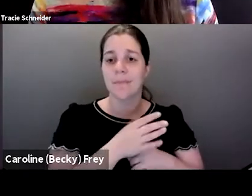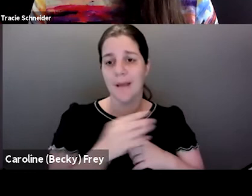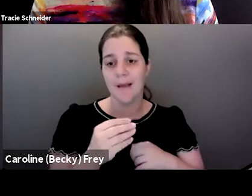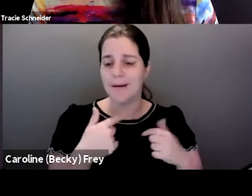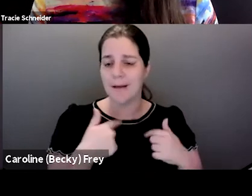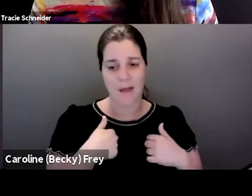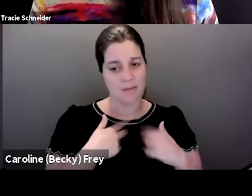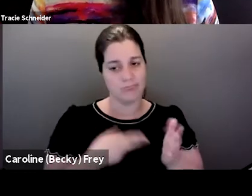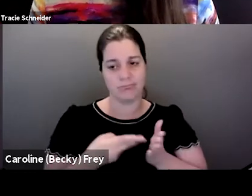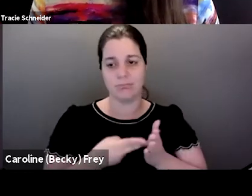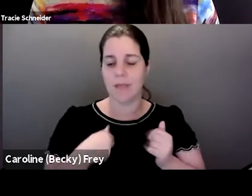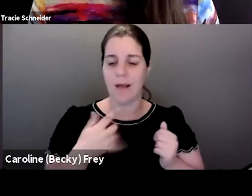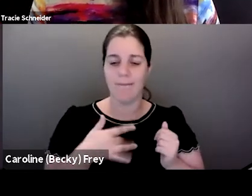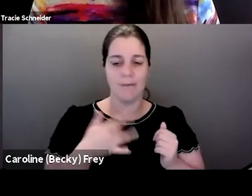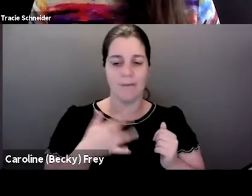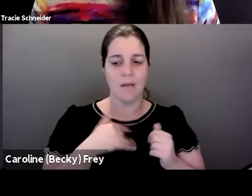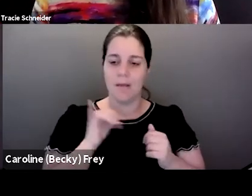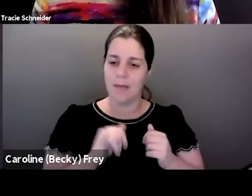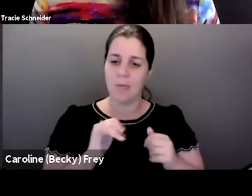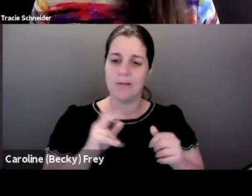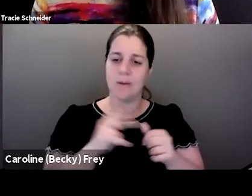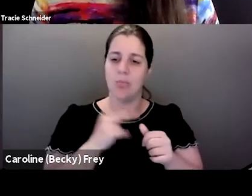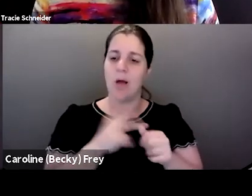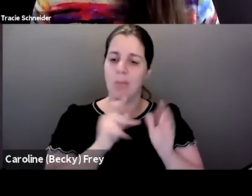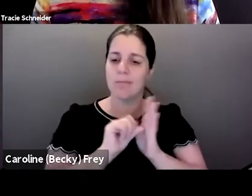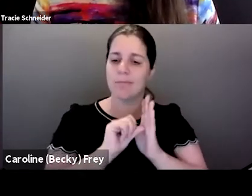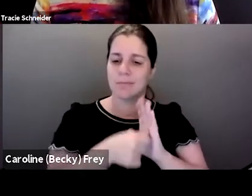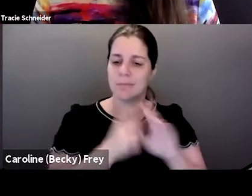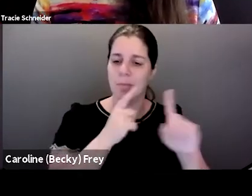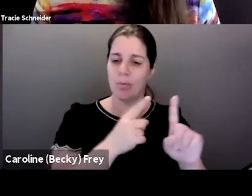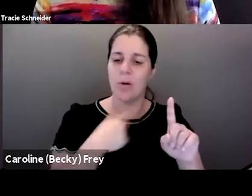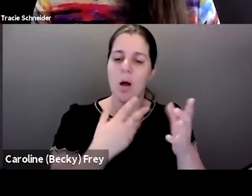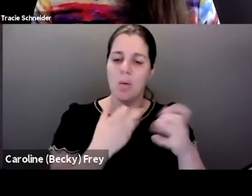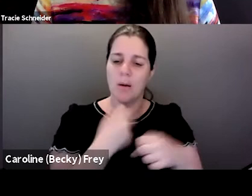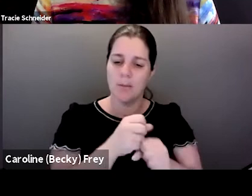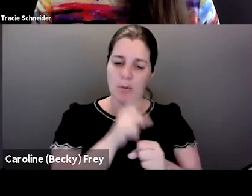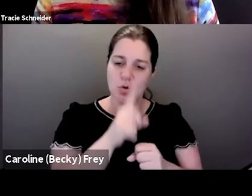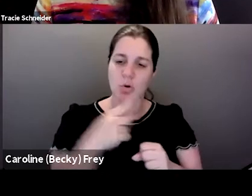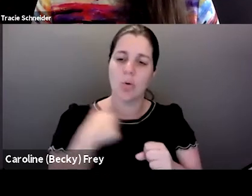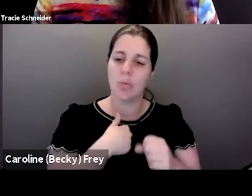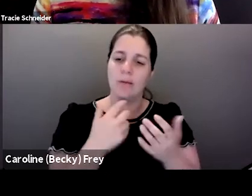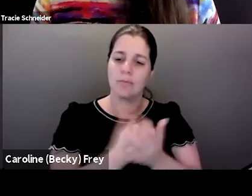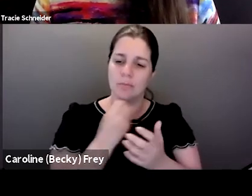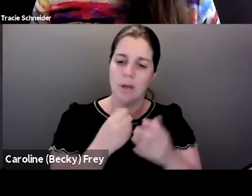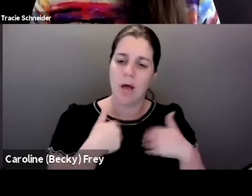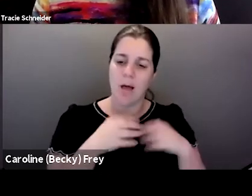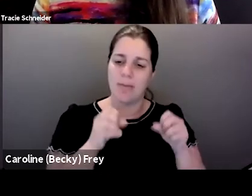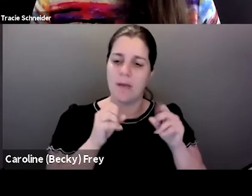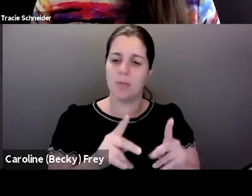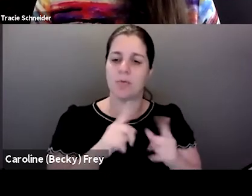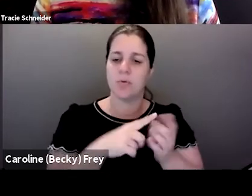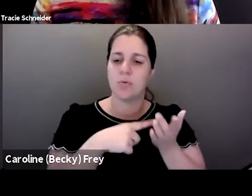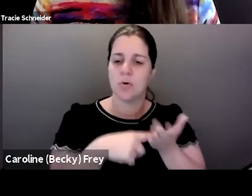feel like that was the primary point that I wanted to cover. I wanted to make sure that we really had the chance to talk about the